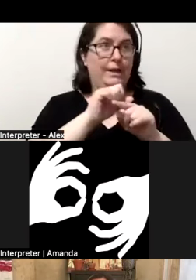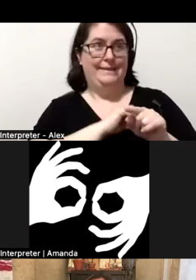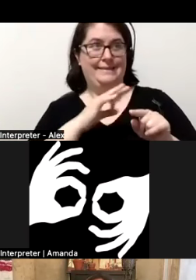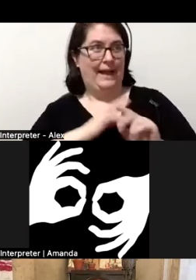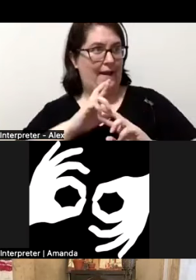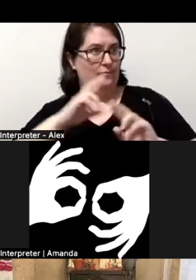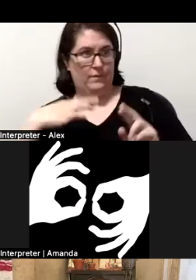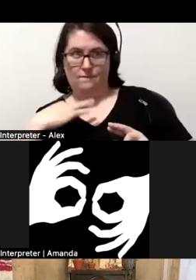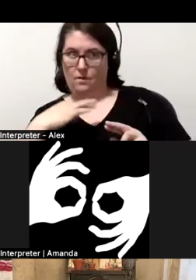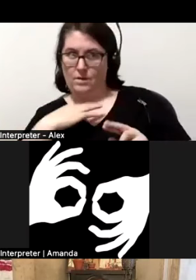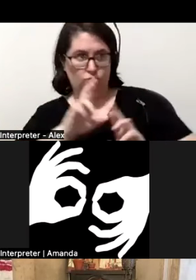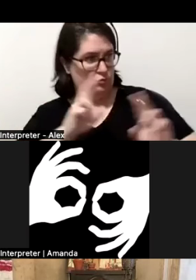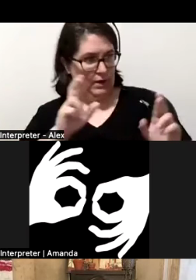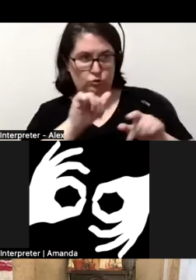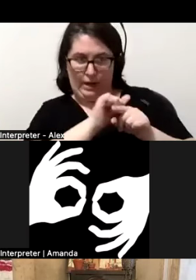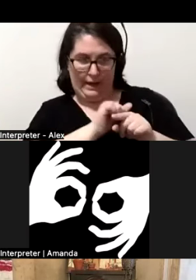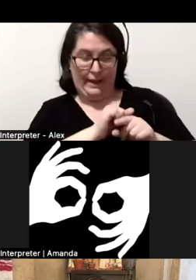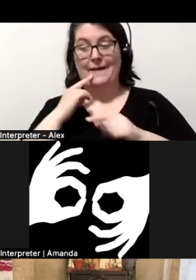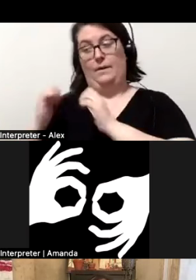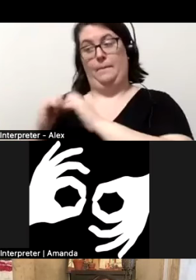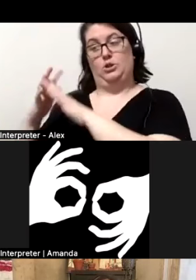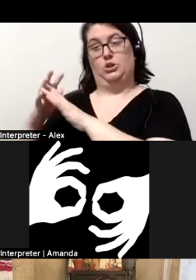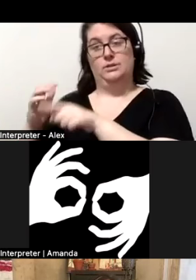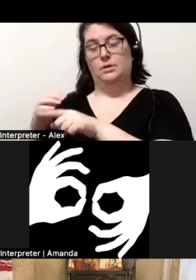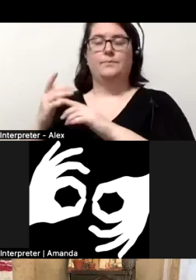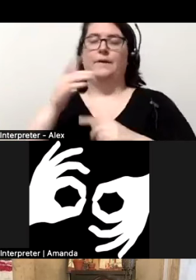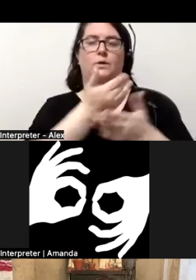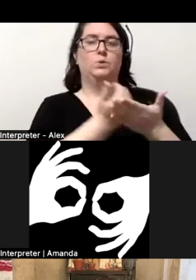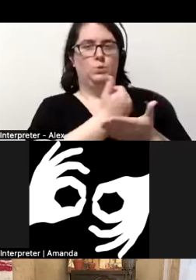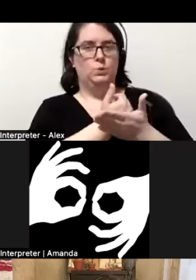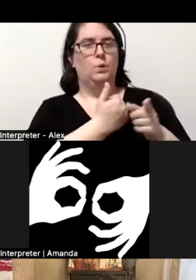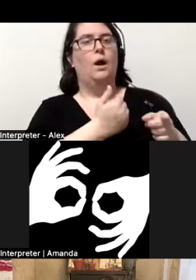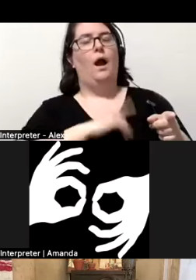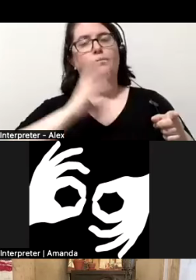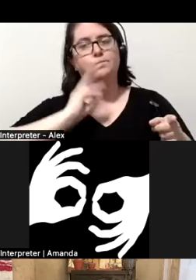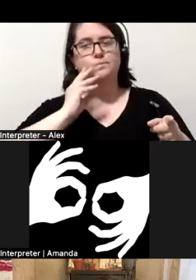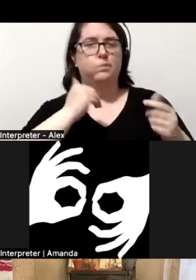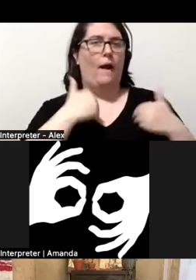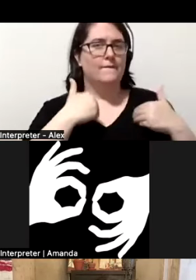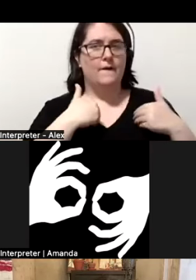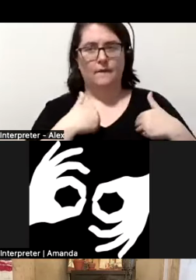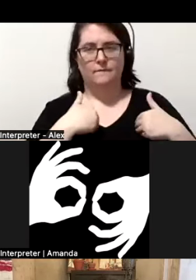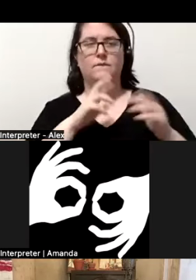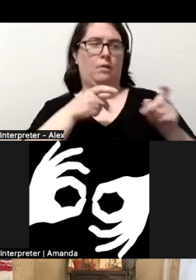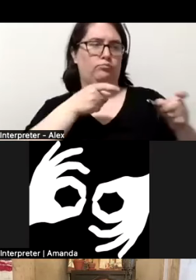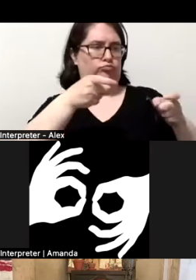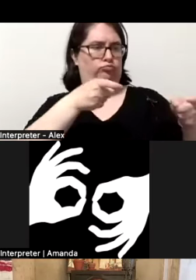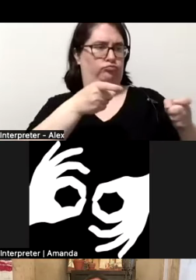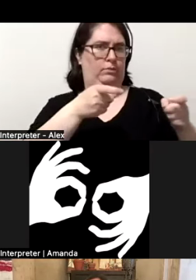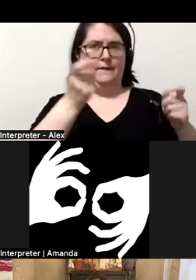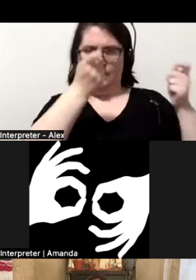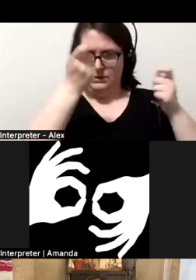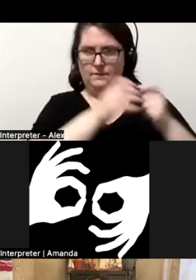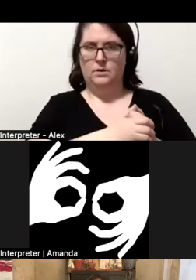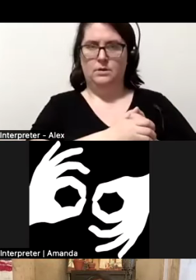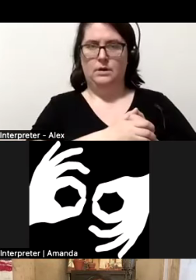volunteers. For emerging festivals, we want to see that leadership has relevant experience, knowledge, and skills to manage the festival. And then same